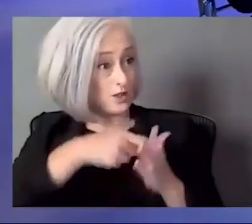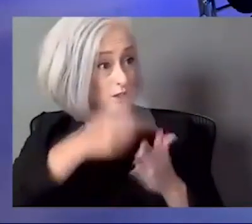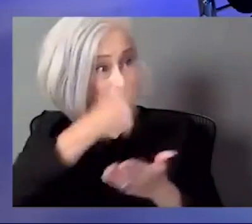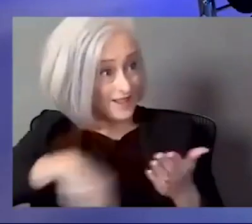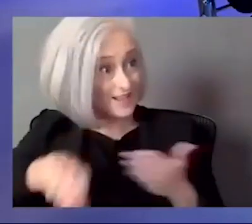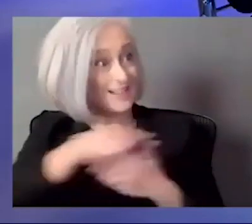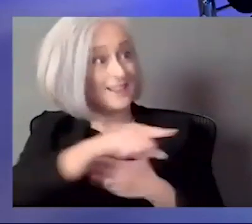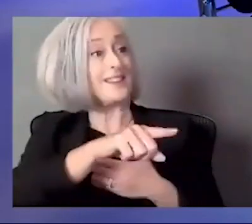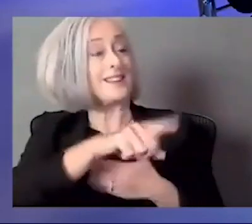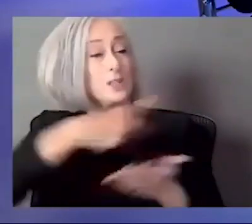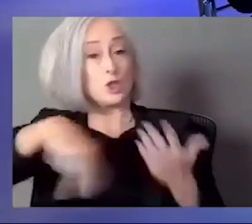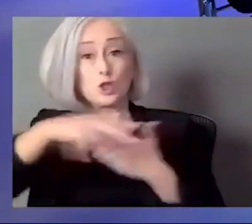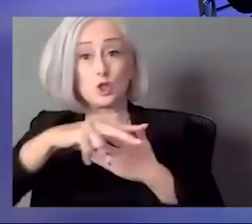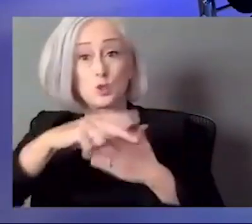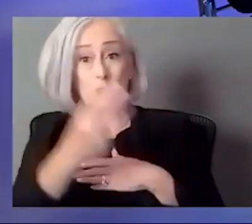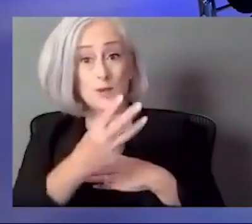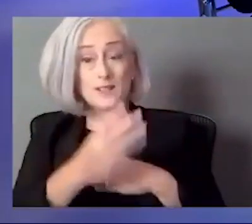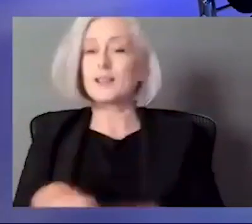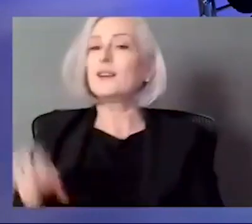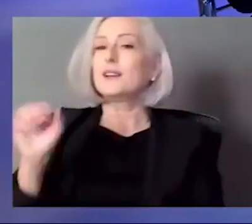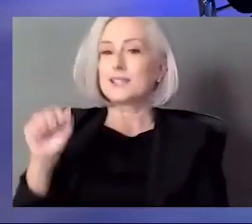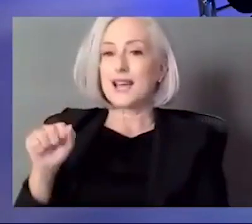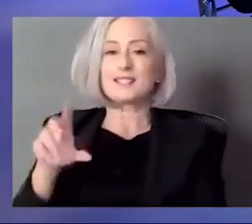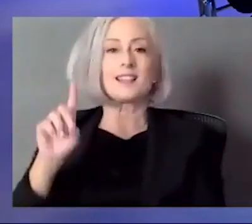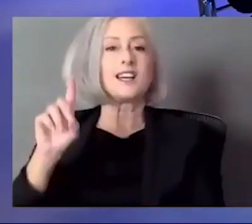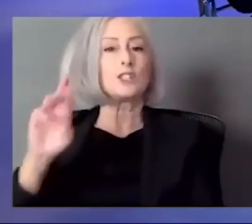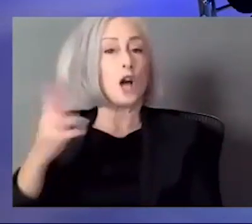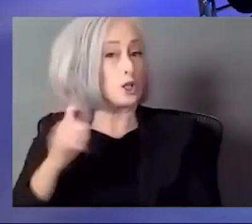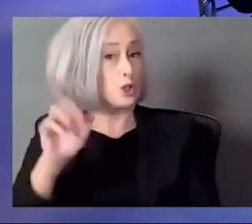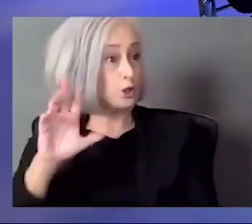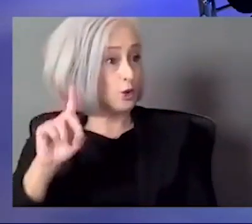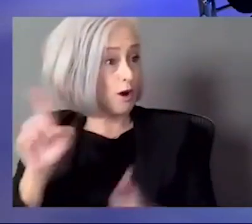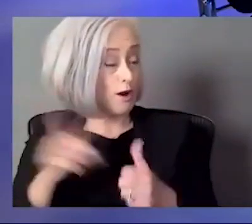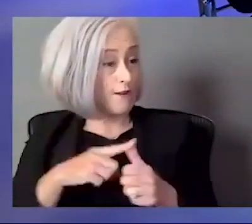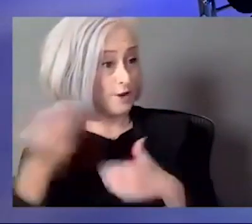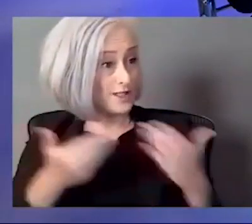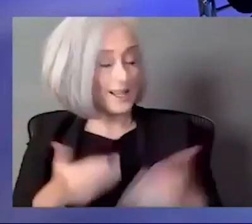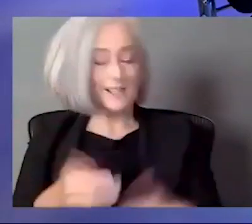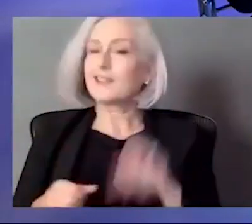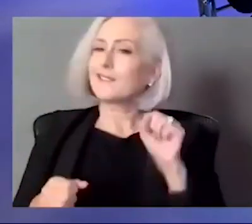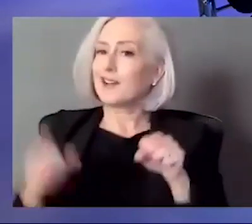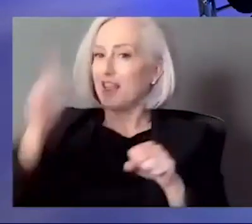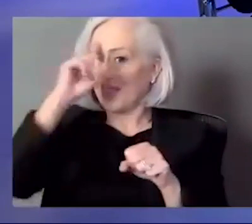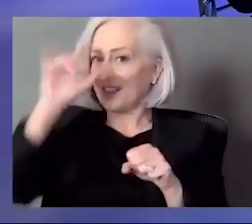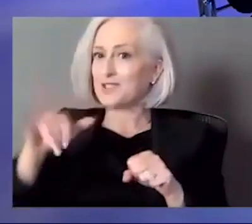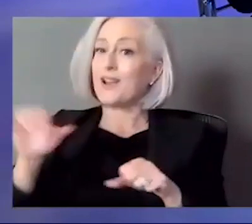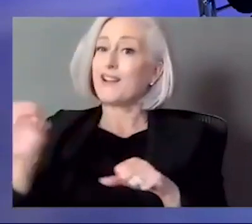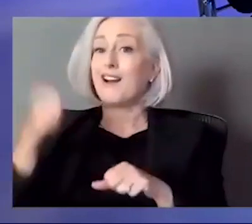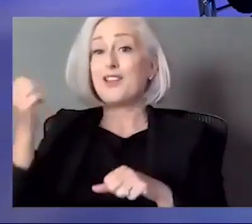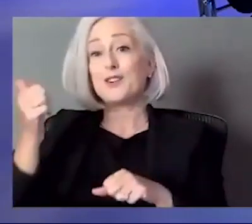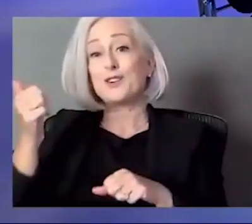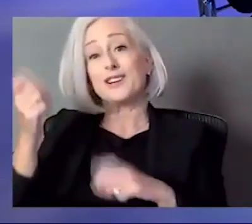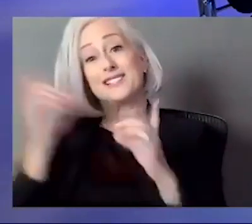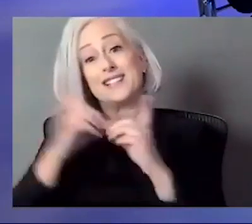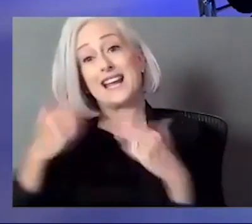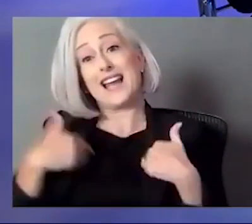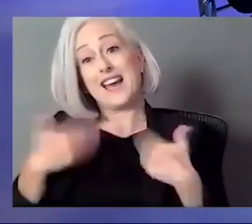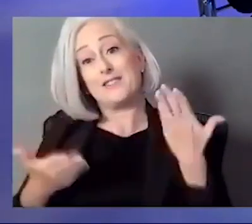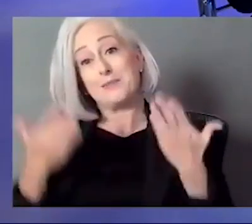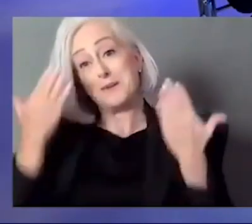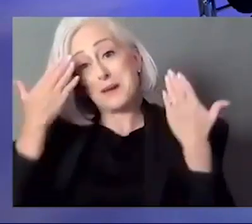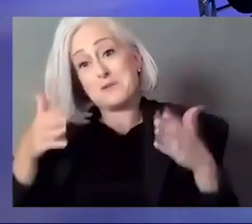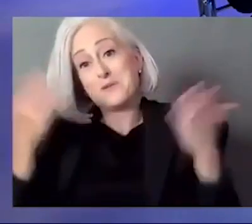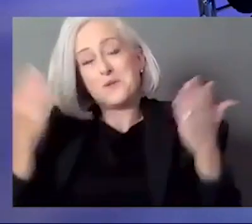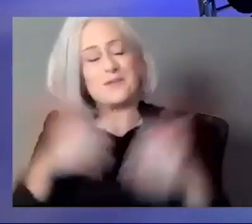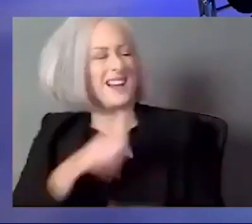be here to debut. And you said Dr. Gerard, your first guest? I believe that's right. Okay, Unless he good. decides he can get a better date than me. No, I don't think so. Okay,